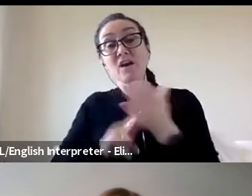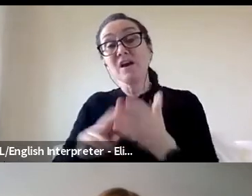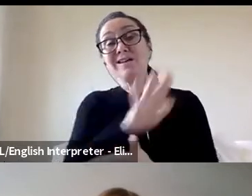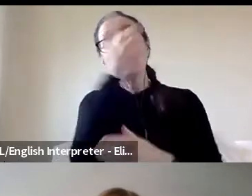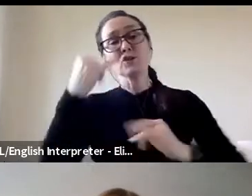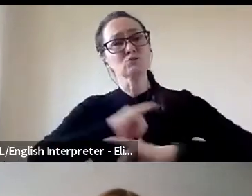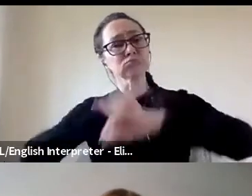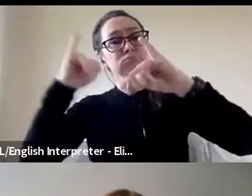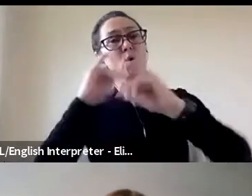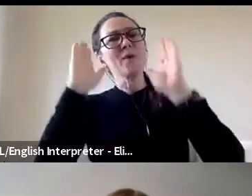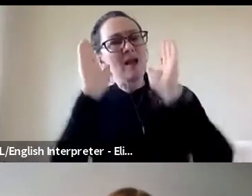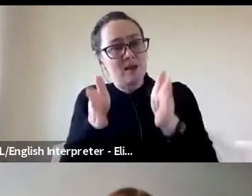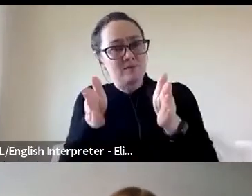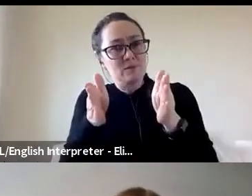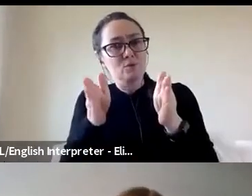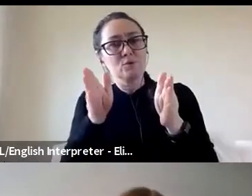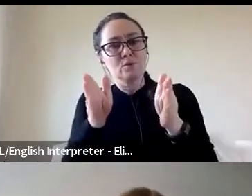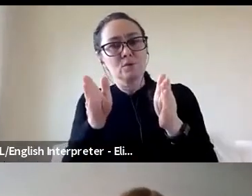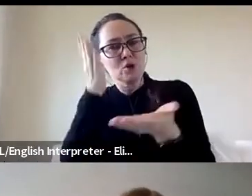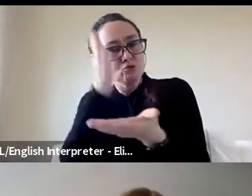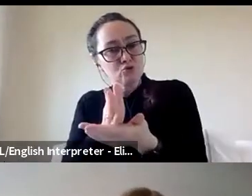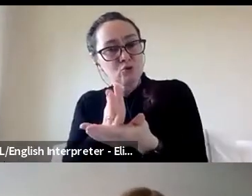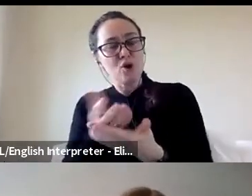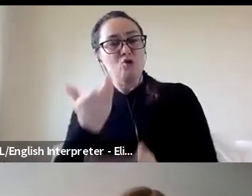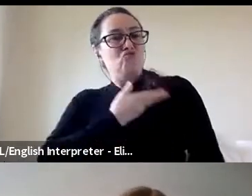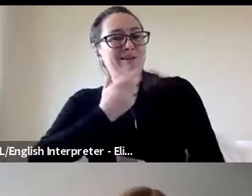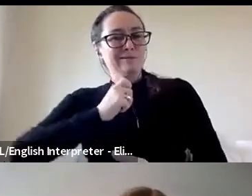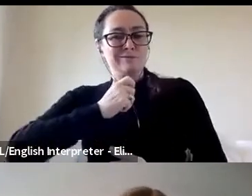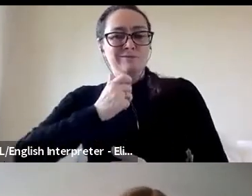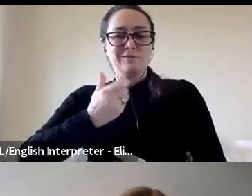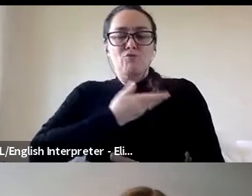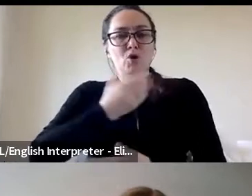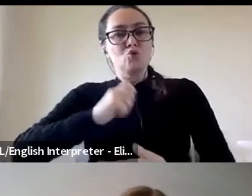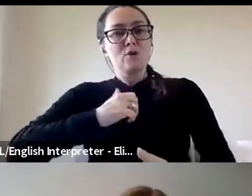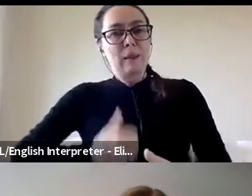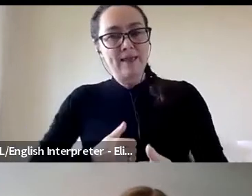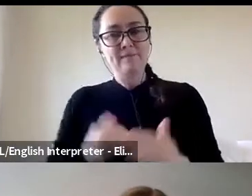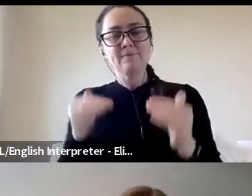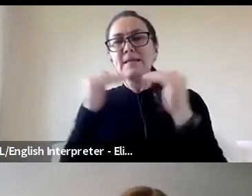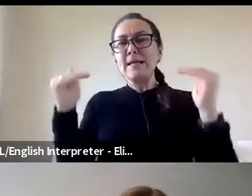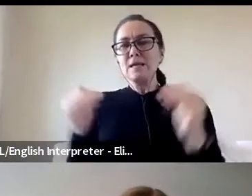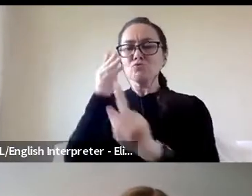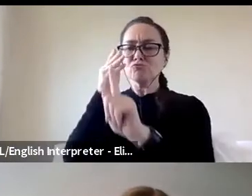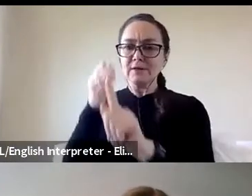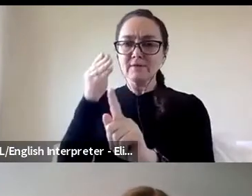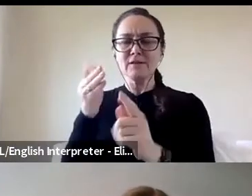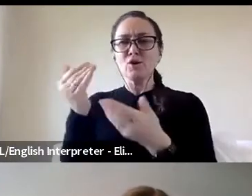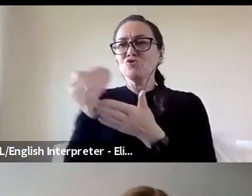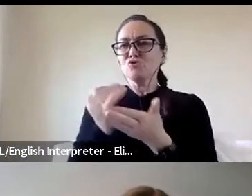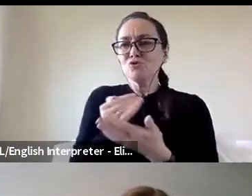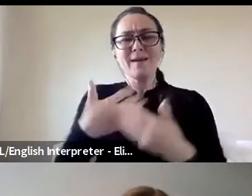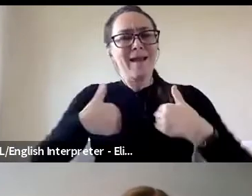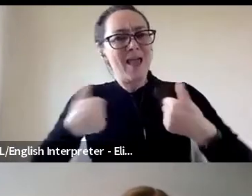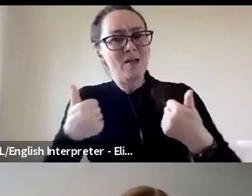we must make sure that the fundamental rights to life and equal recognition before the law and liberty and security and health and independent